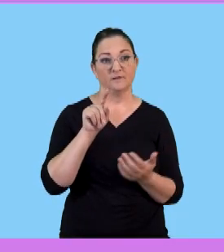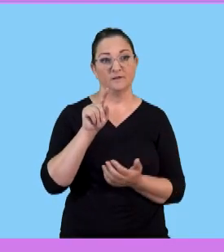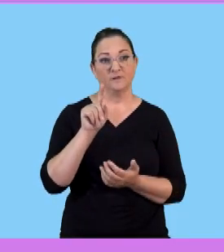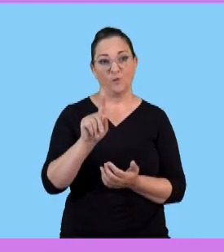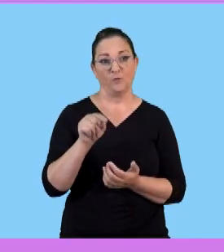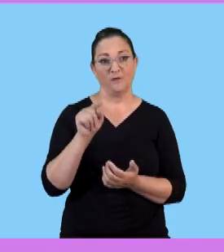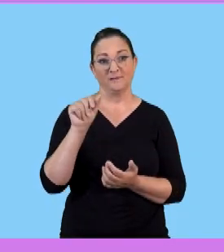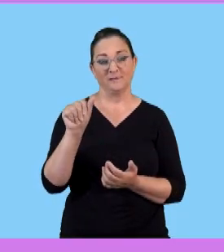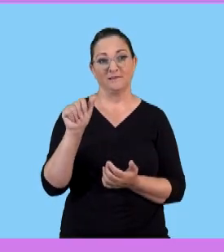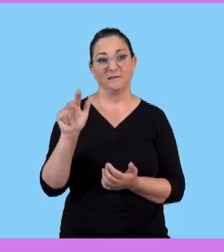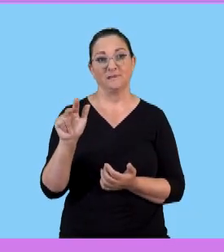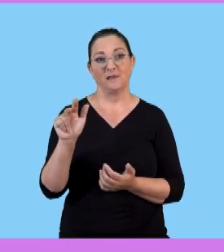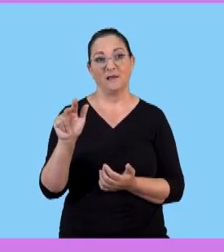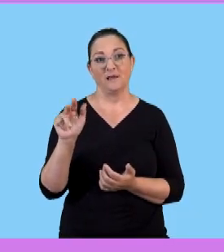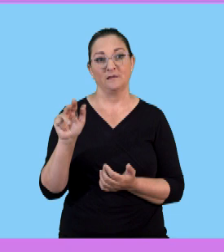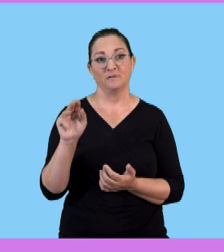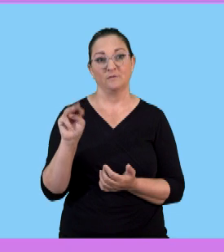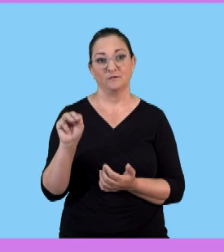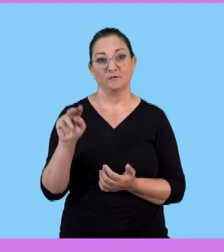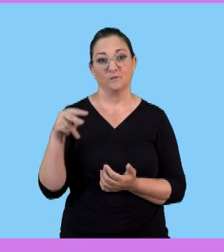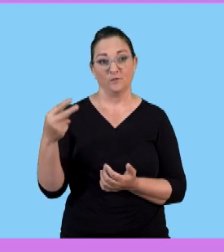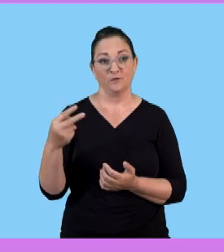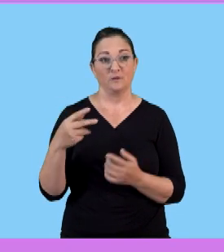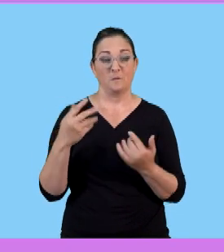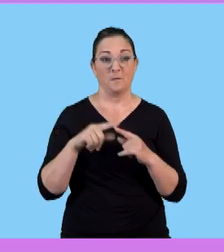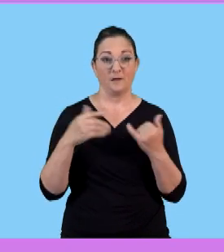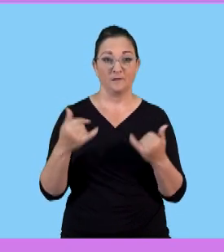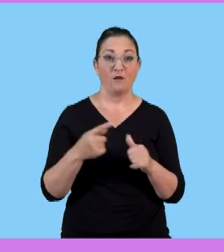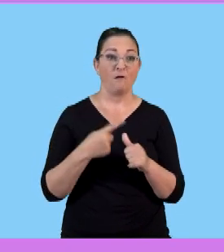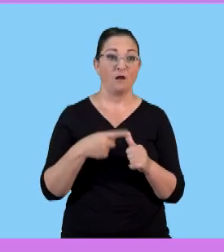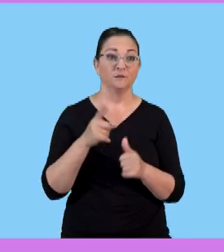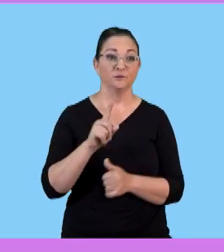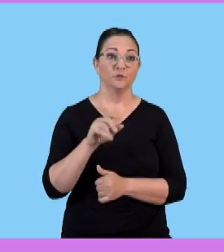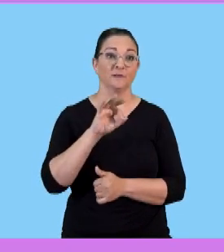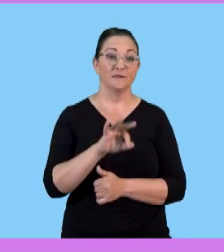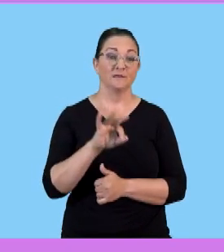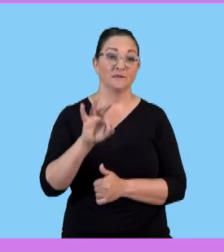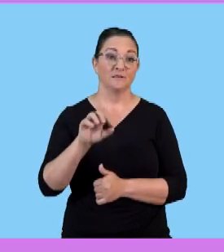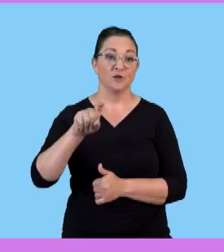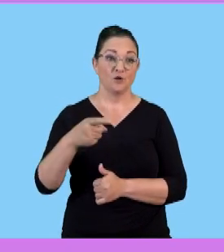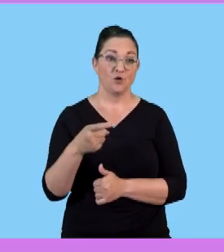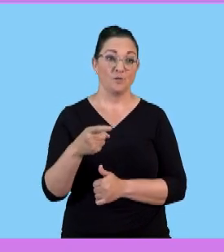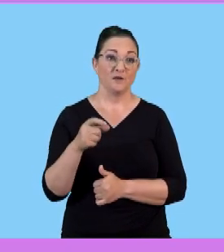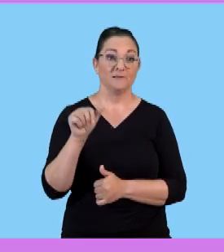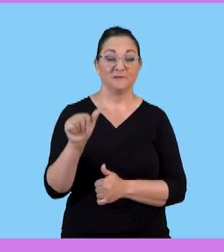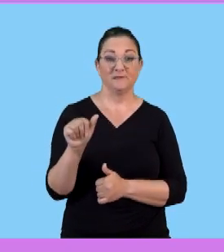equals to. So this now gives me a body mass index of